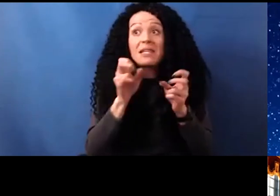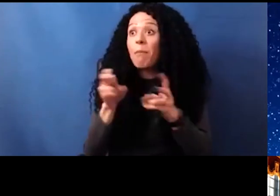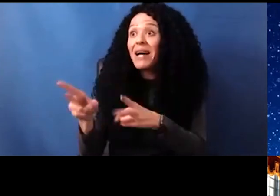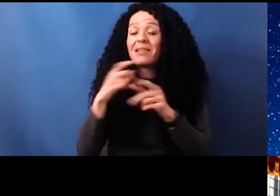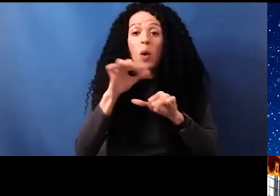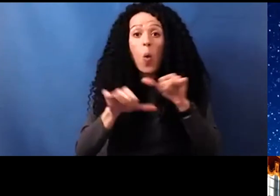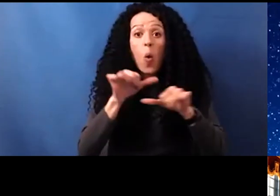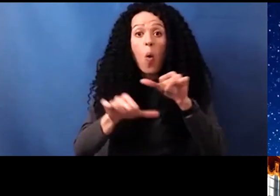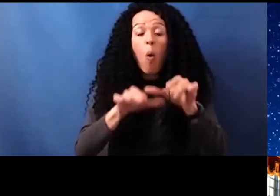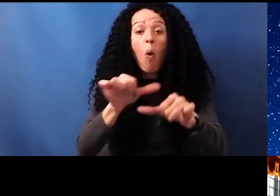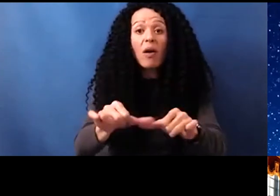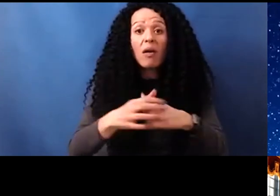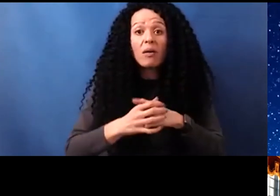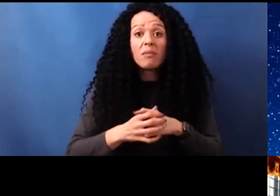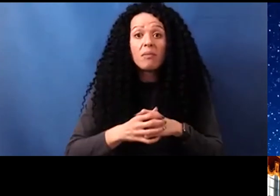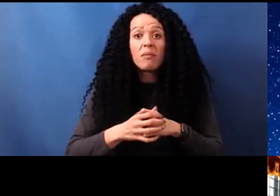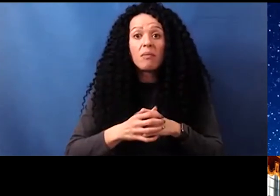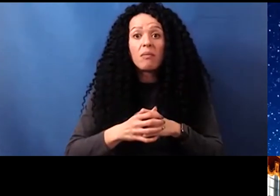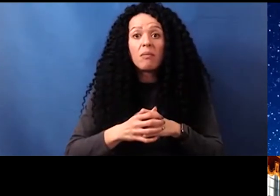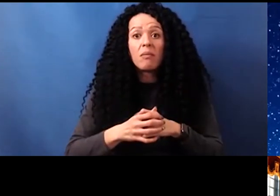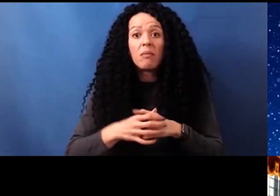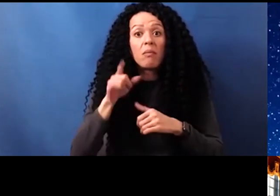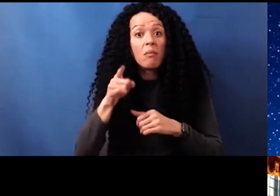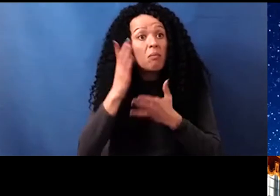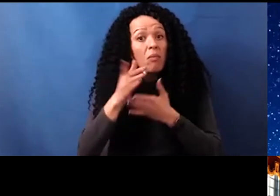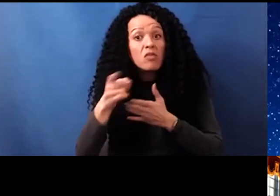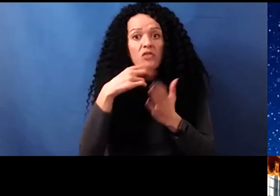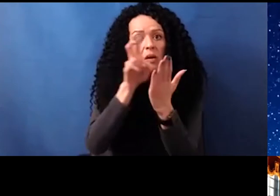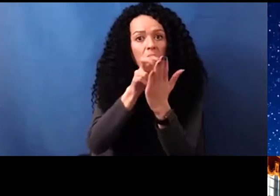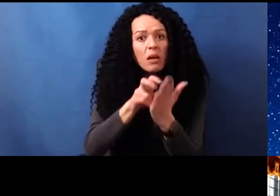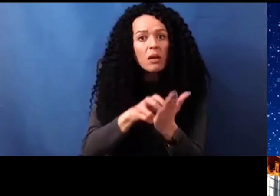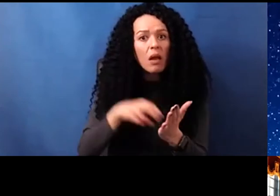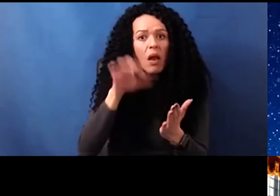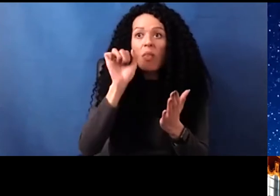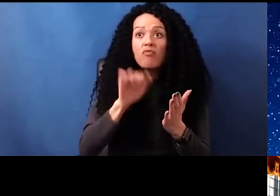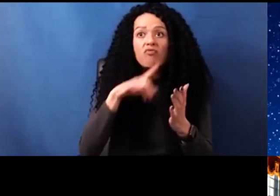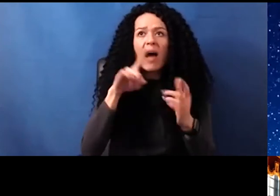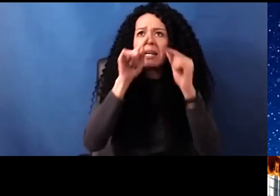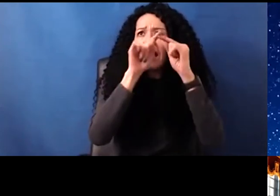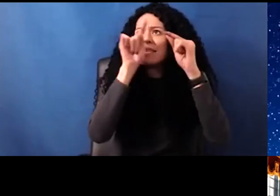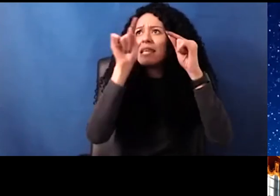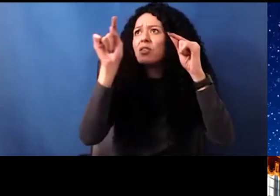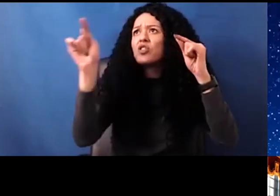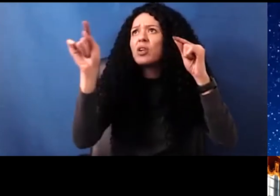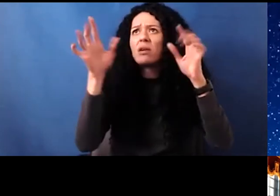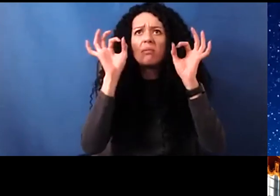systematic order. She it was who noted the right ascensions and